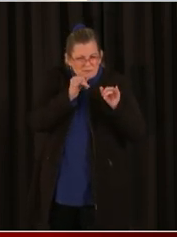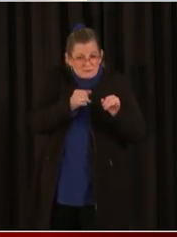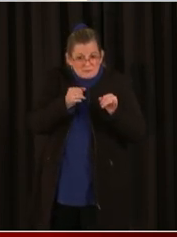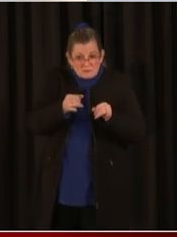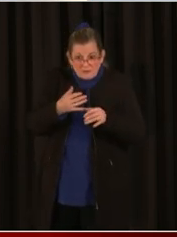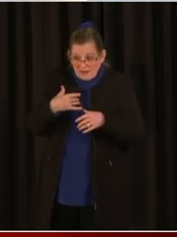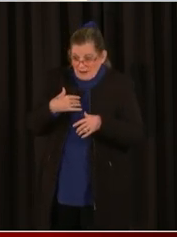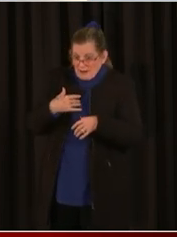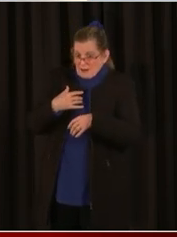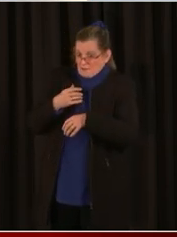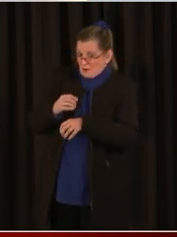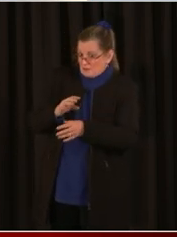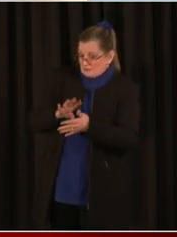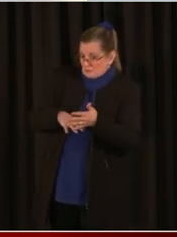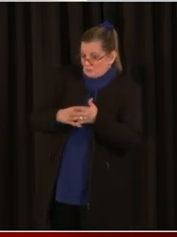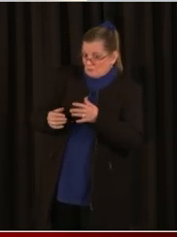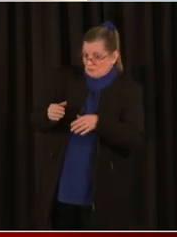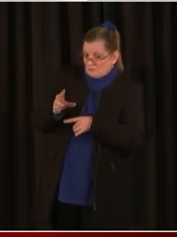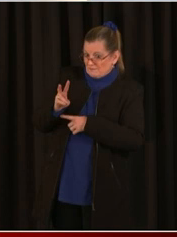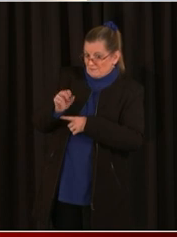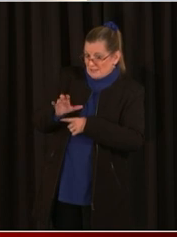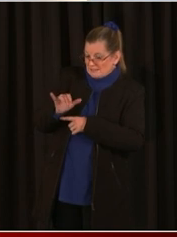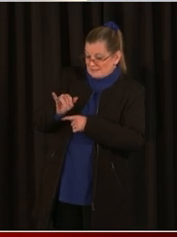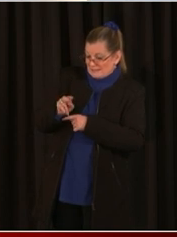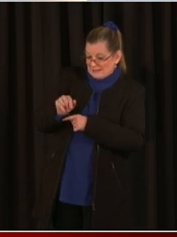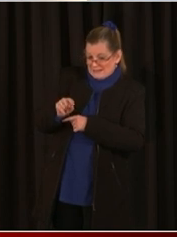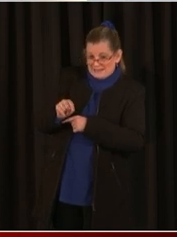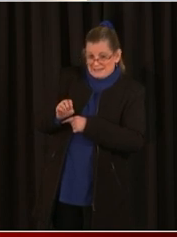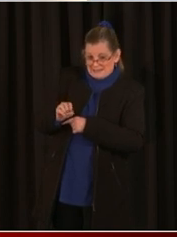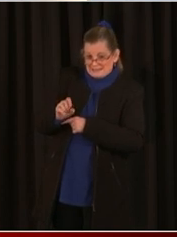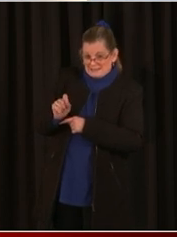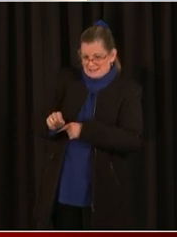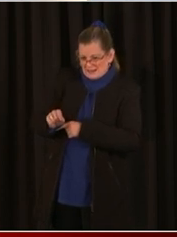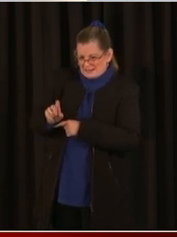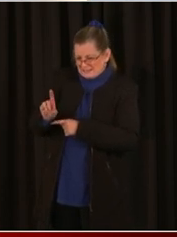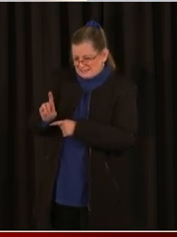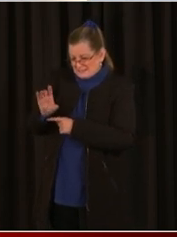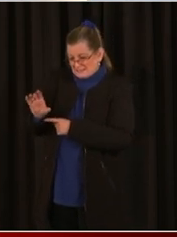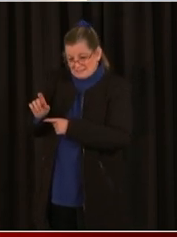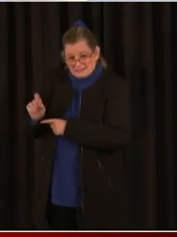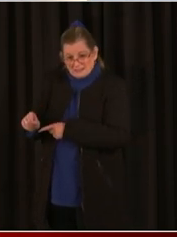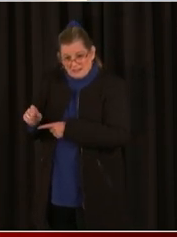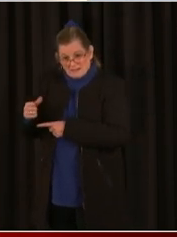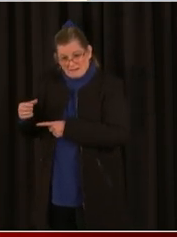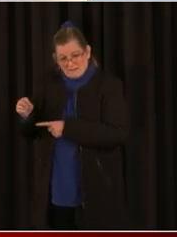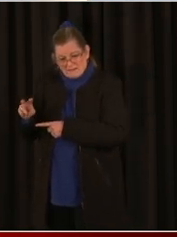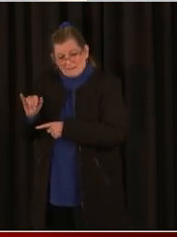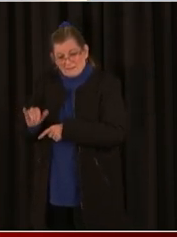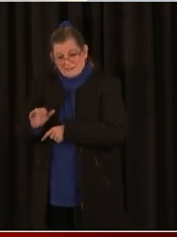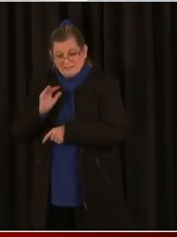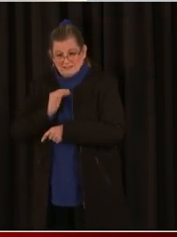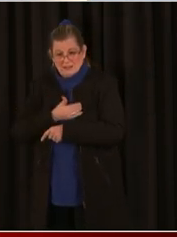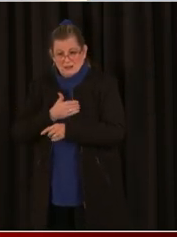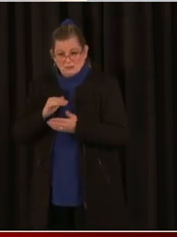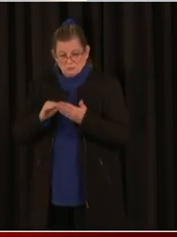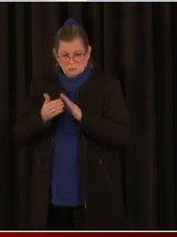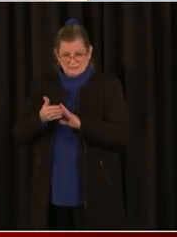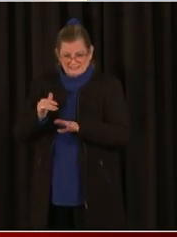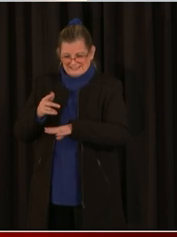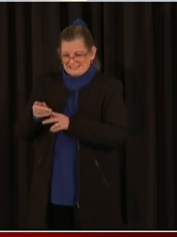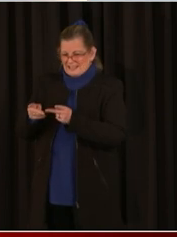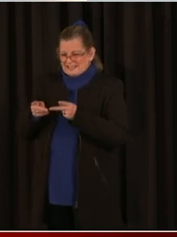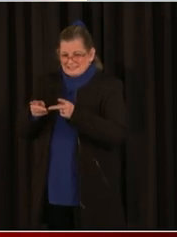appointment scheduled through Vaccinate.dc.gov by one of our community vaccinating sites, which are largely district